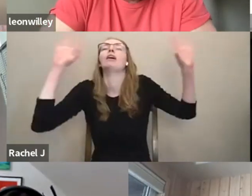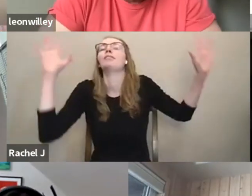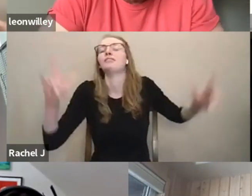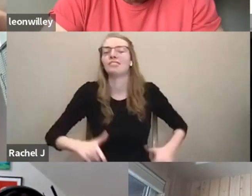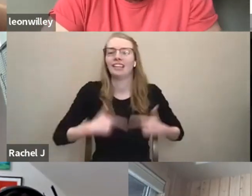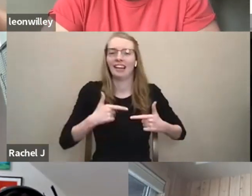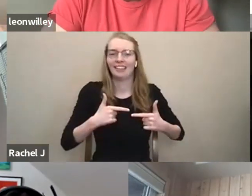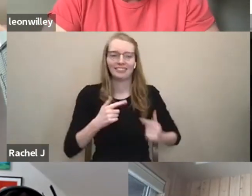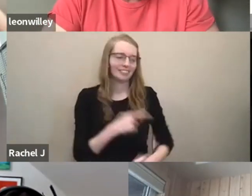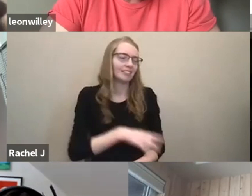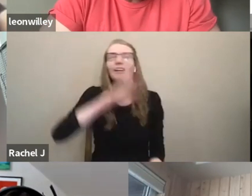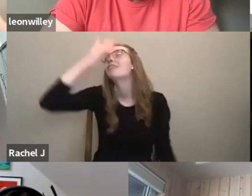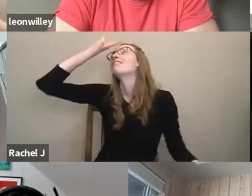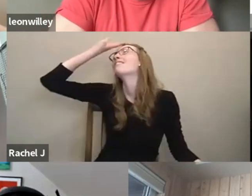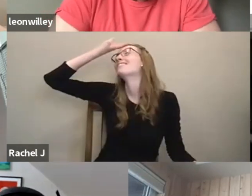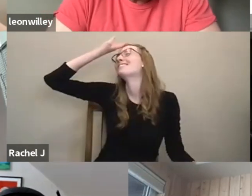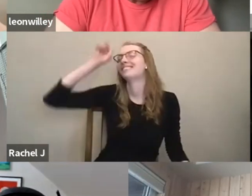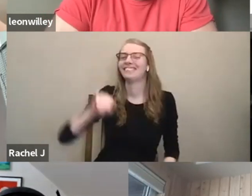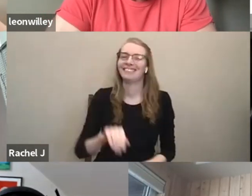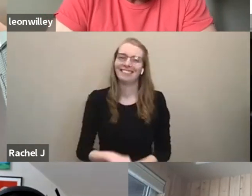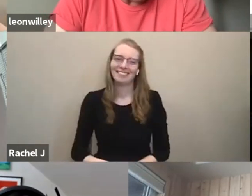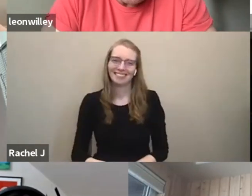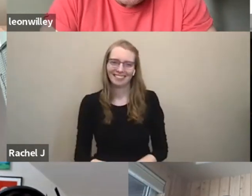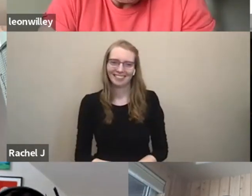course. Oh my gosh.